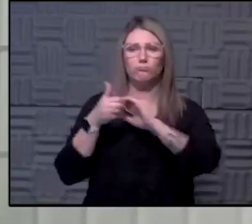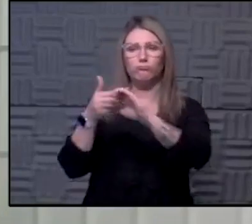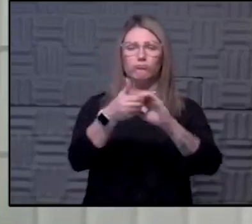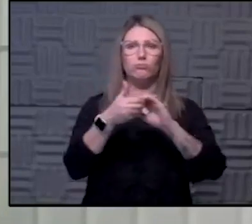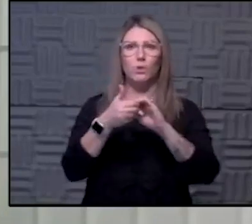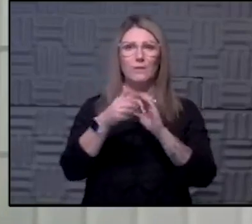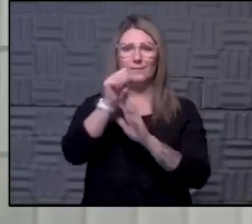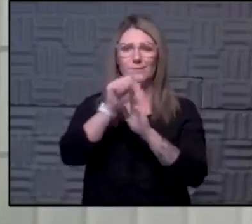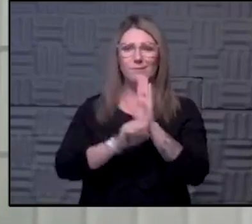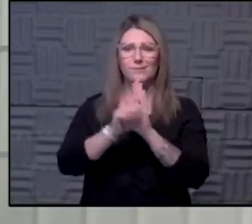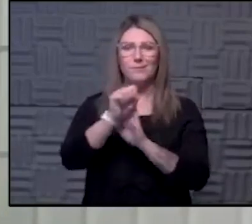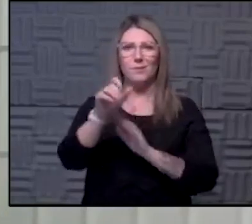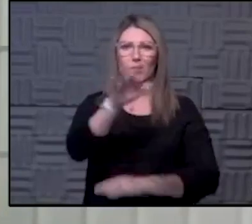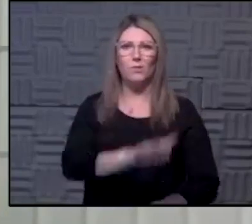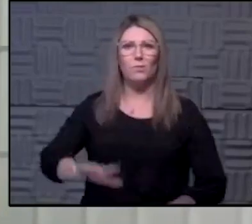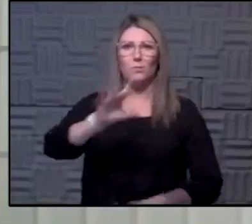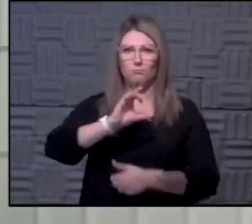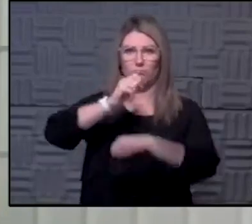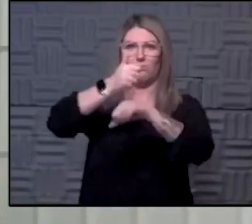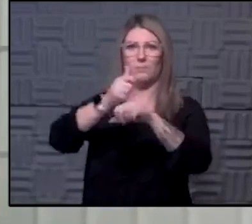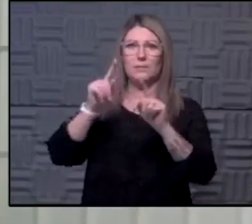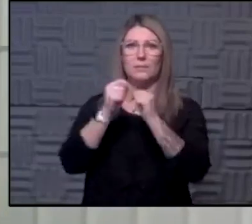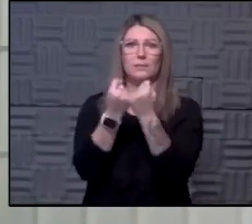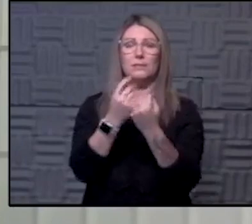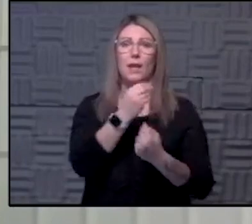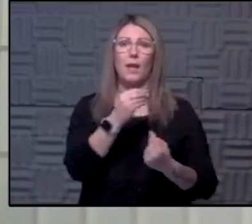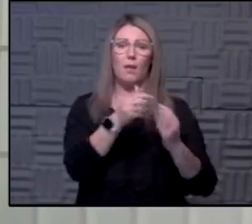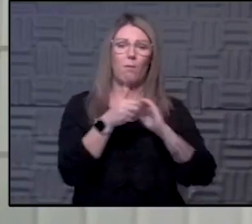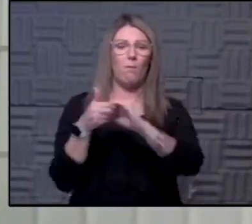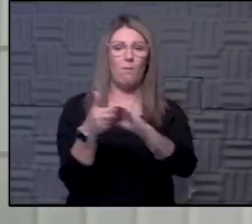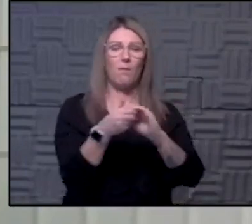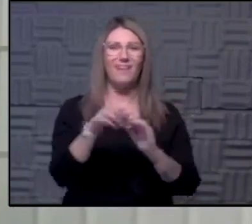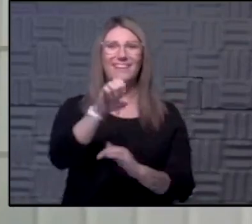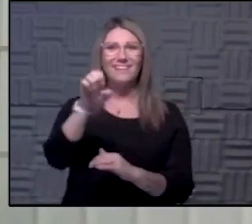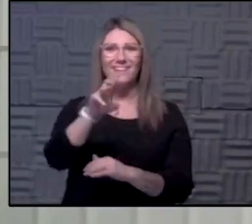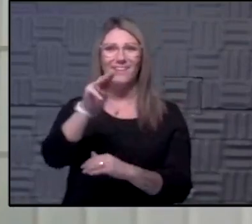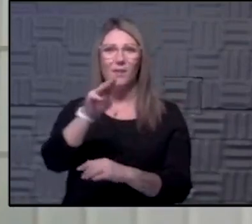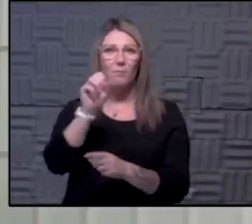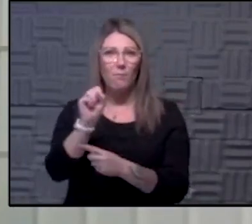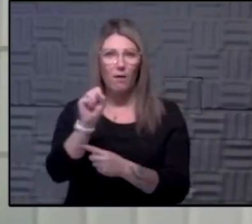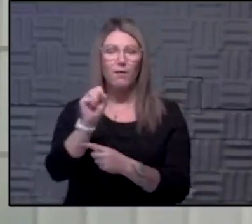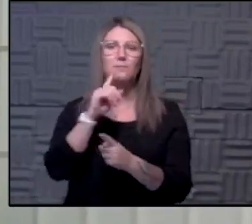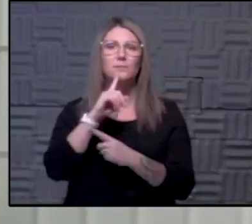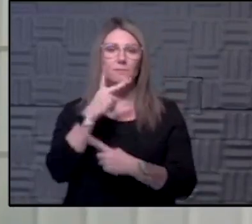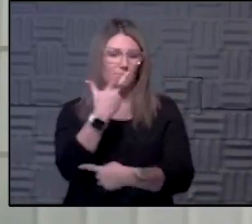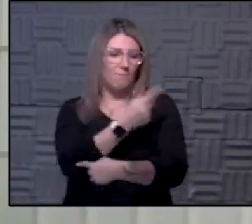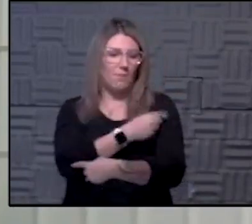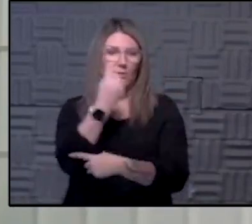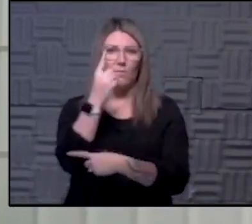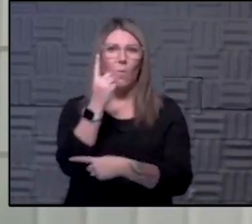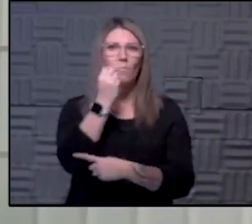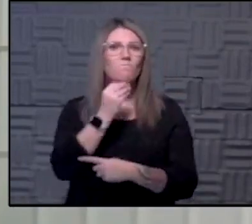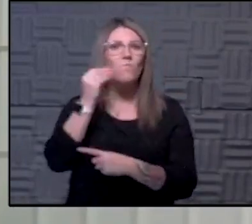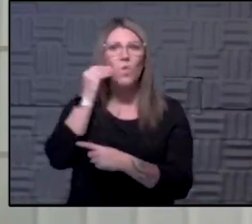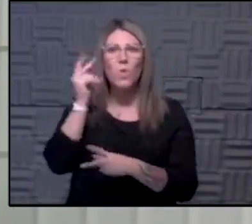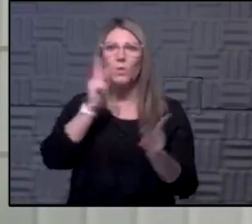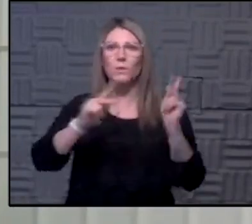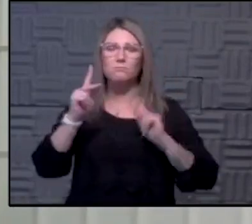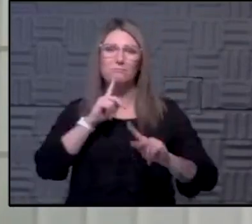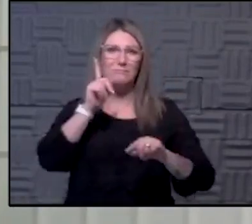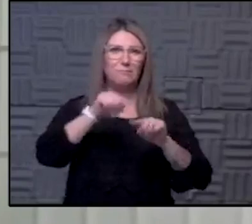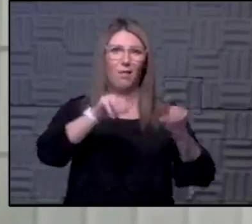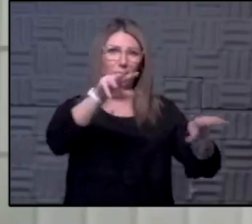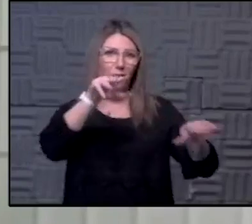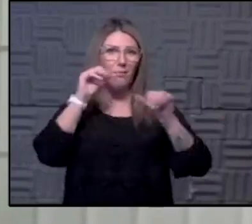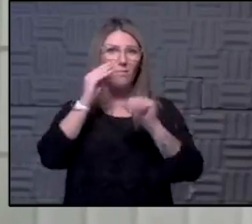state-designated regional implementation teams and collaborate with EMS to get vaccines into the homes of the homebound. So right